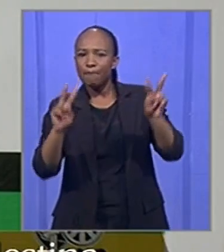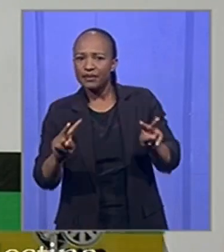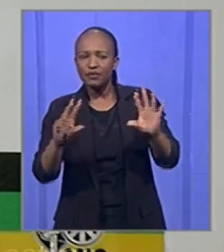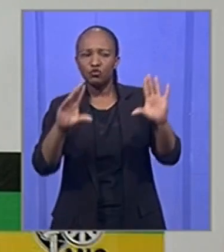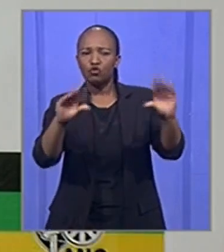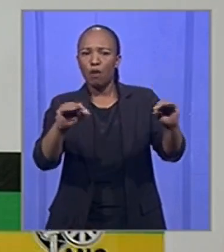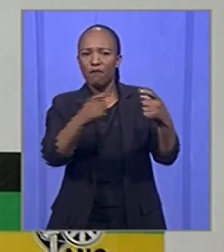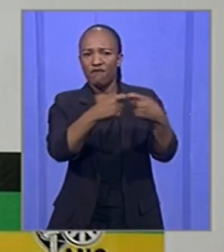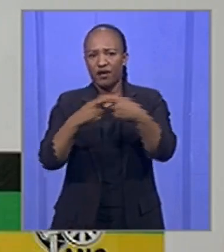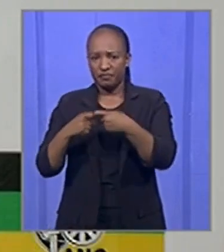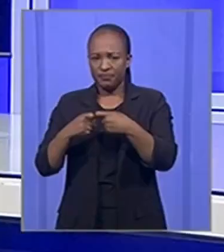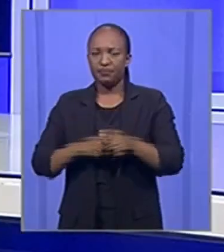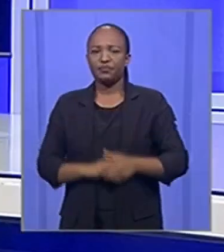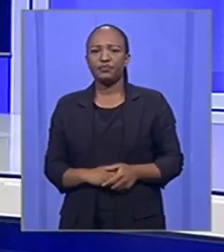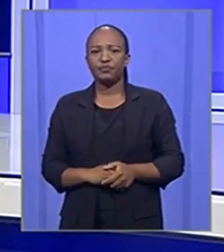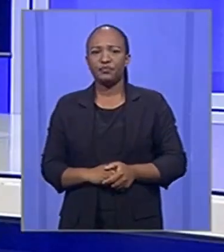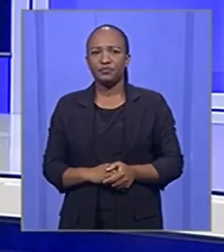kontinenteng.